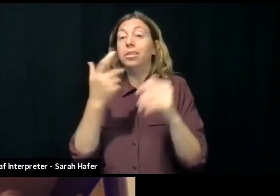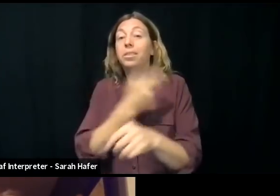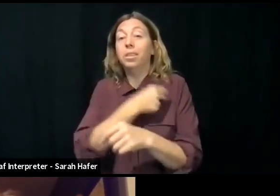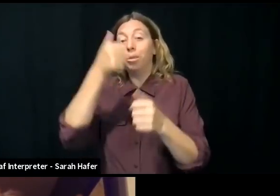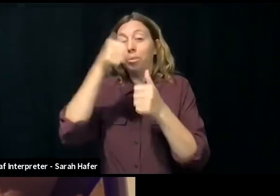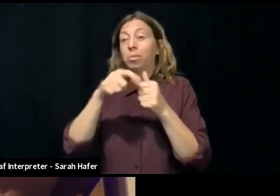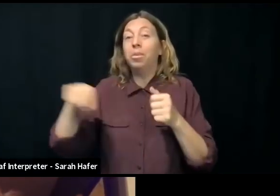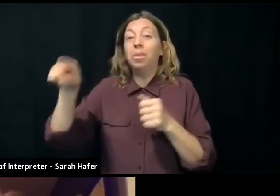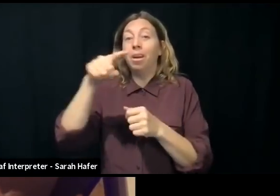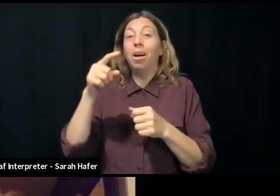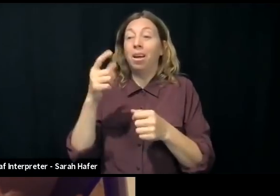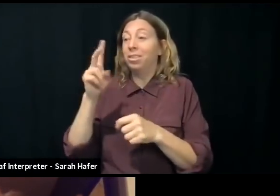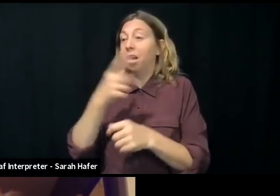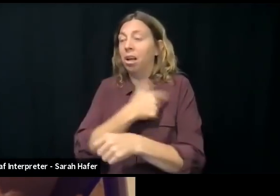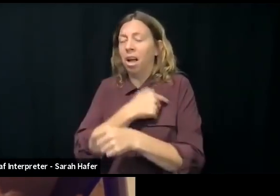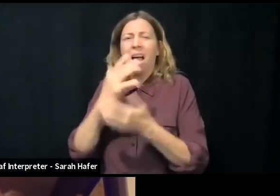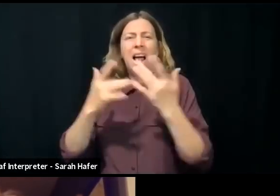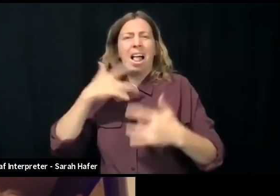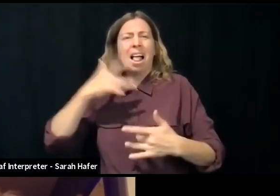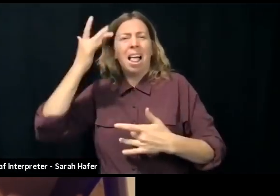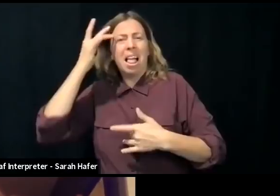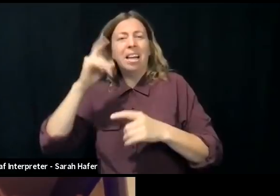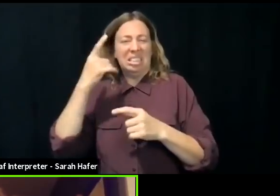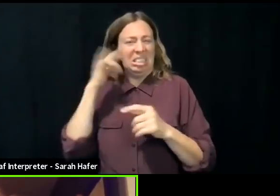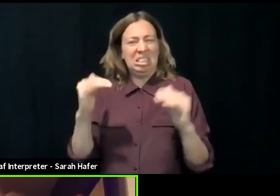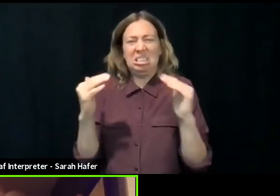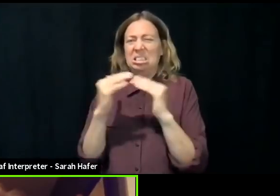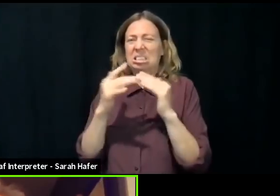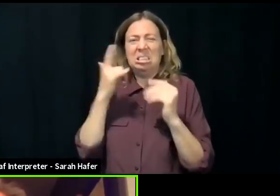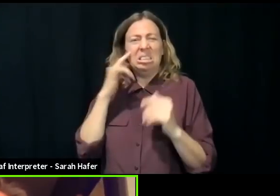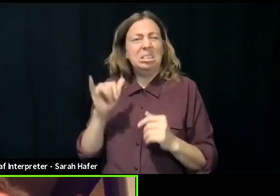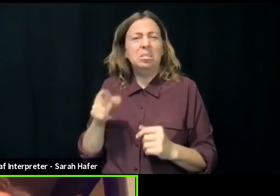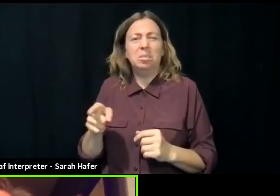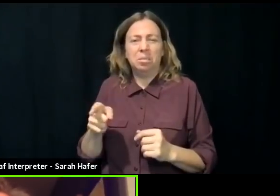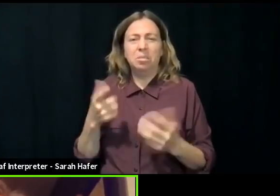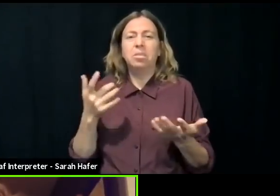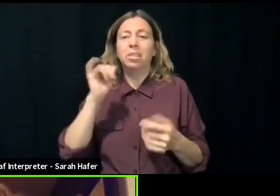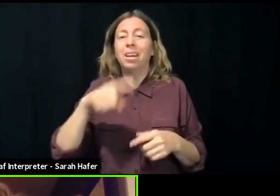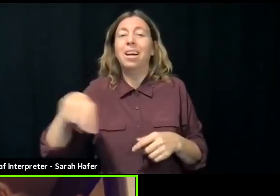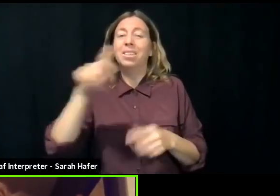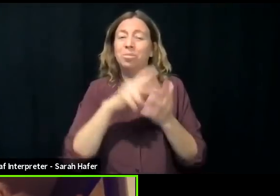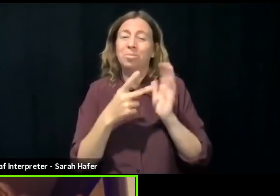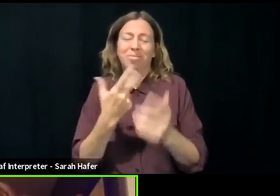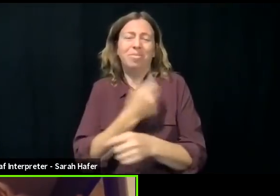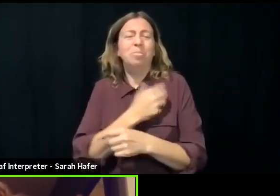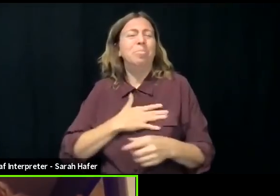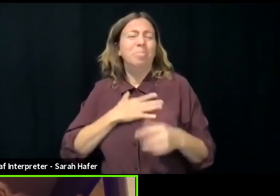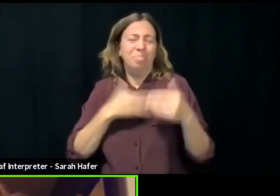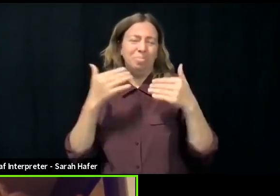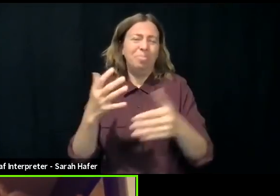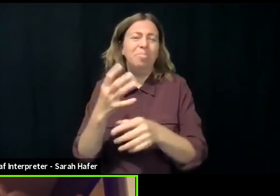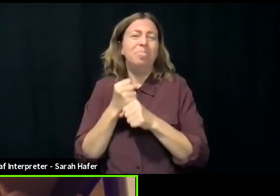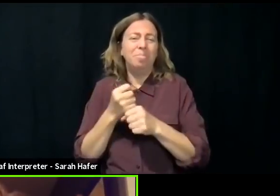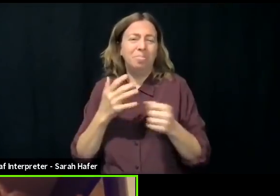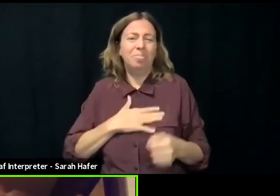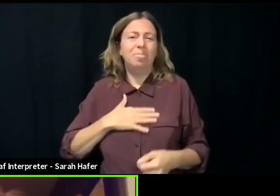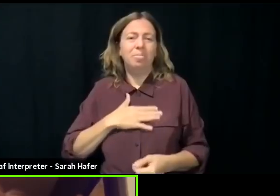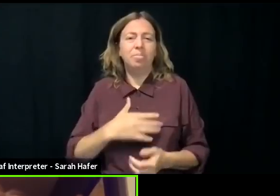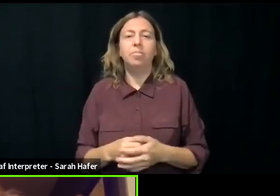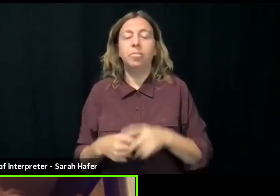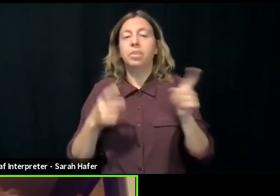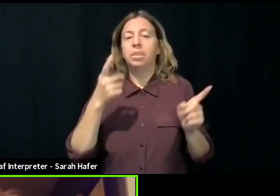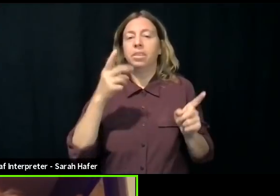also implore you to get vaccinated. Thank you, Dr. Jackman, and I'm so glad you're feeling better. And your story really does illustrate